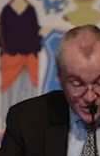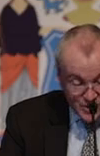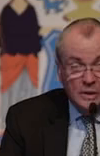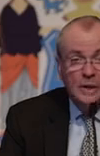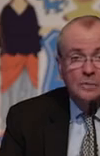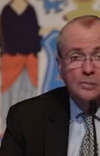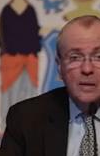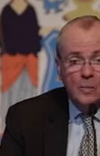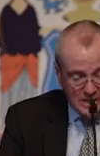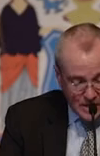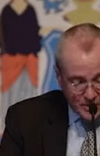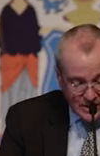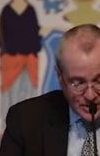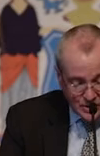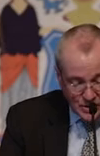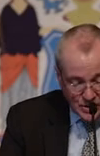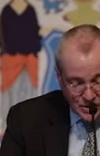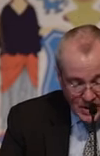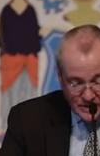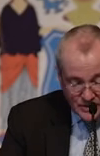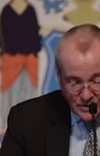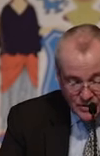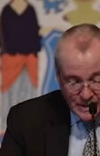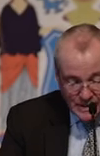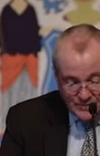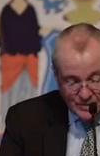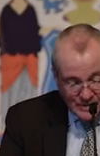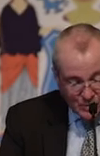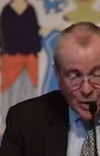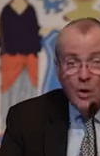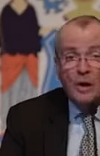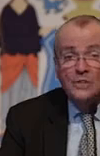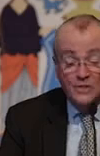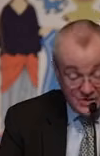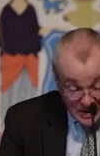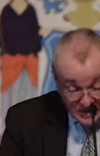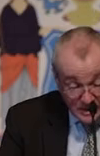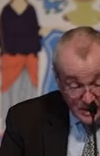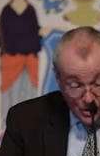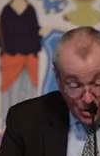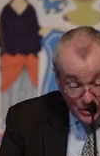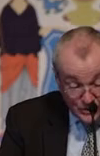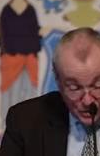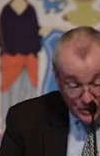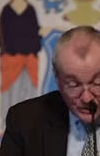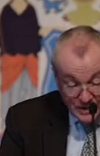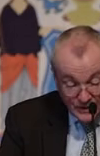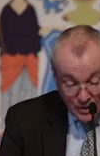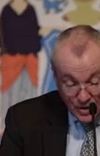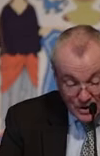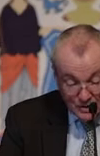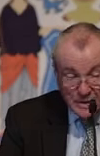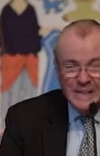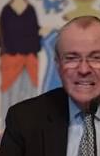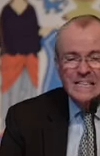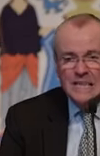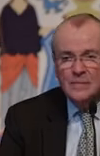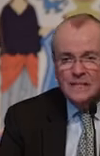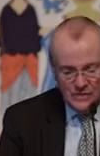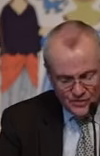sites which your primary care practitioner can direct you to if you meet the requirements for testing. All told, there are